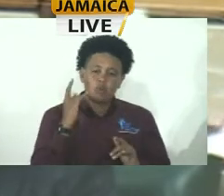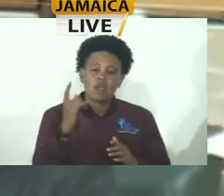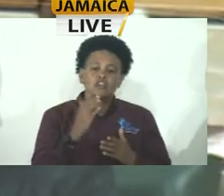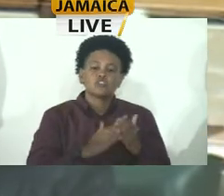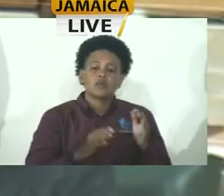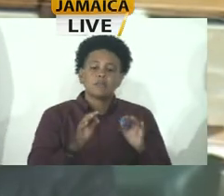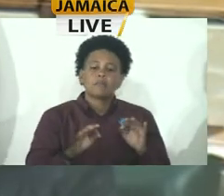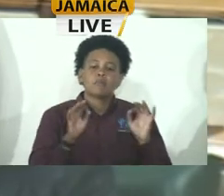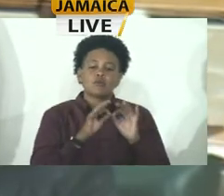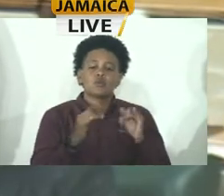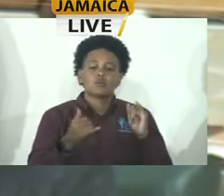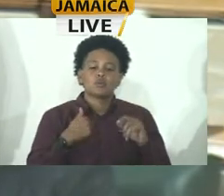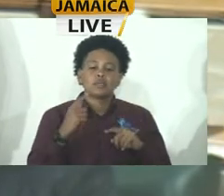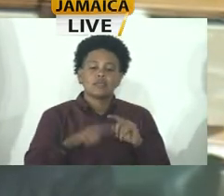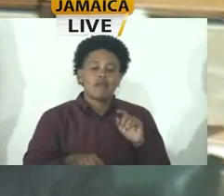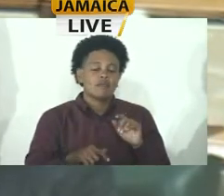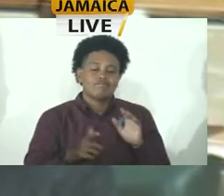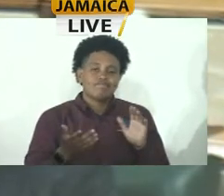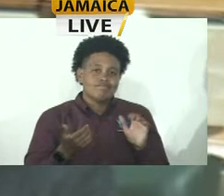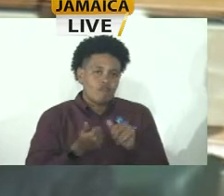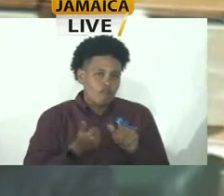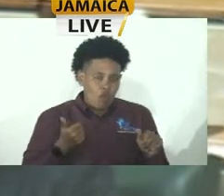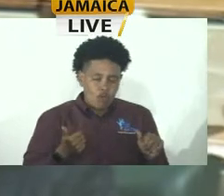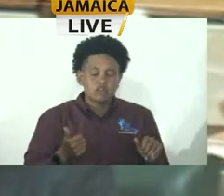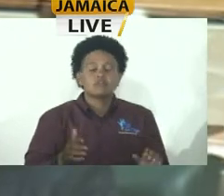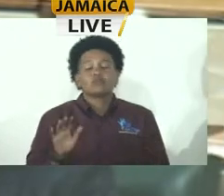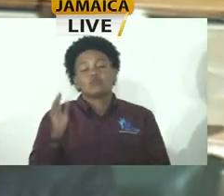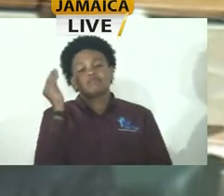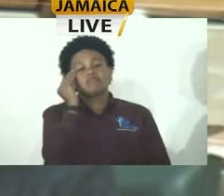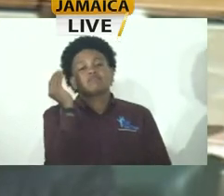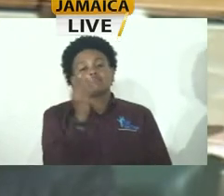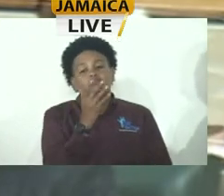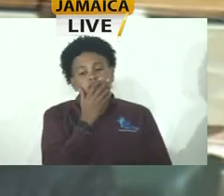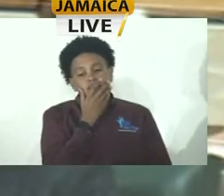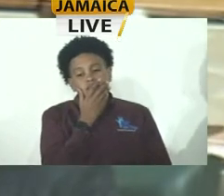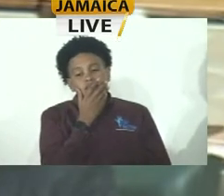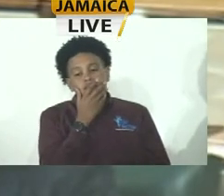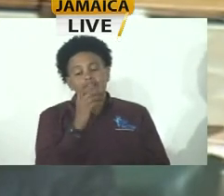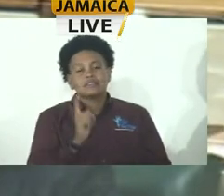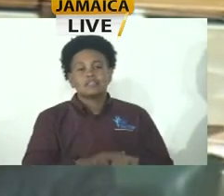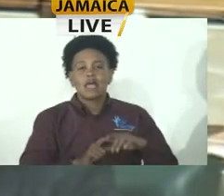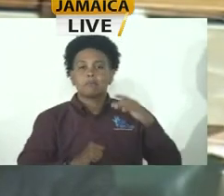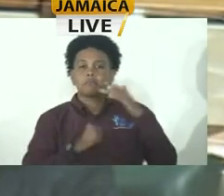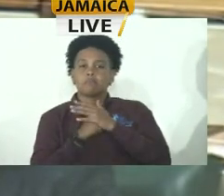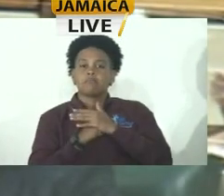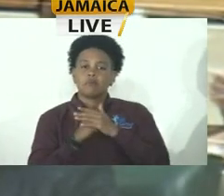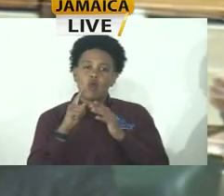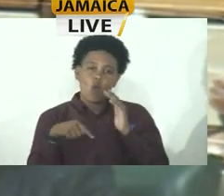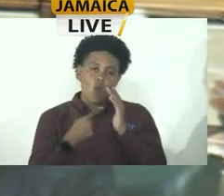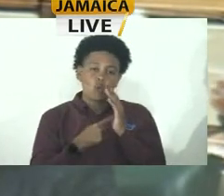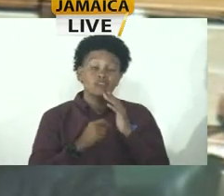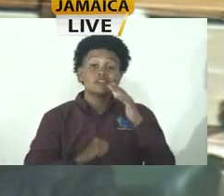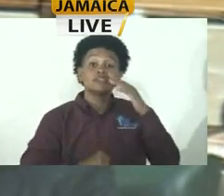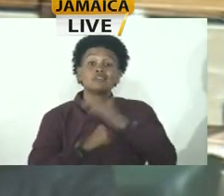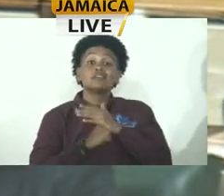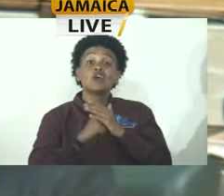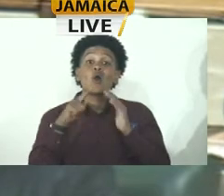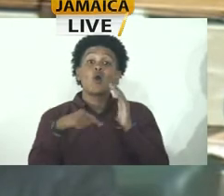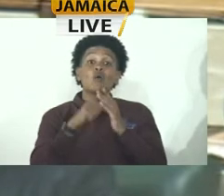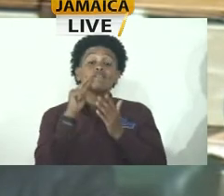imperatives which we can't escape so madam speaker curfew hours the curfew hours for